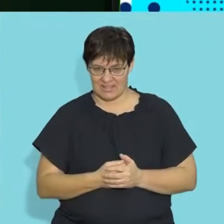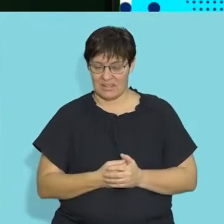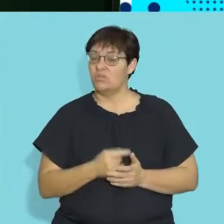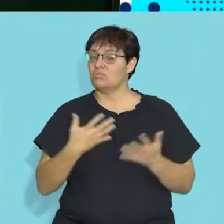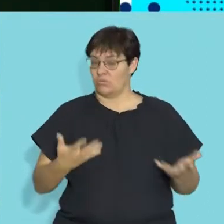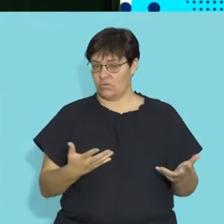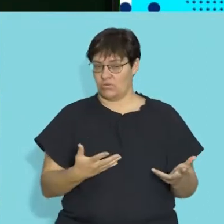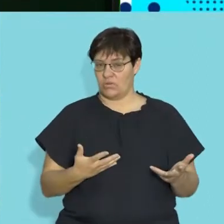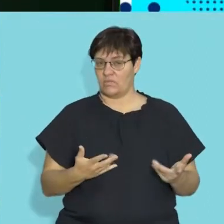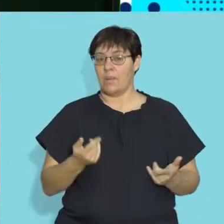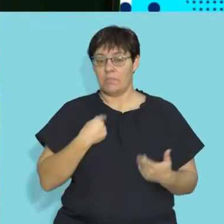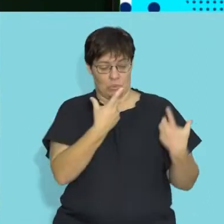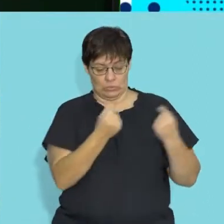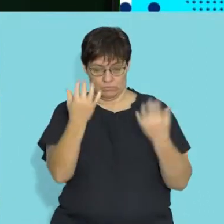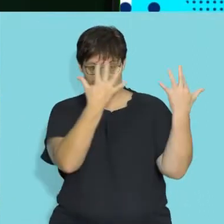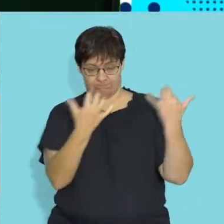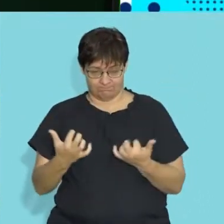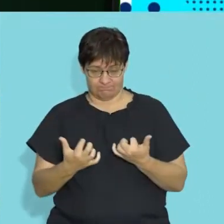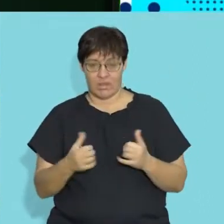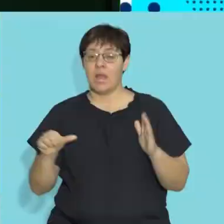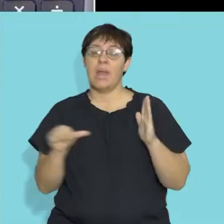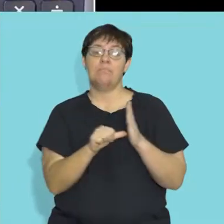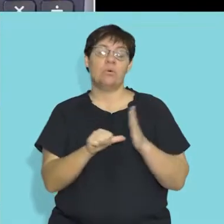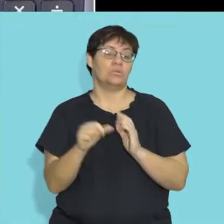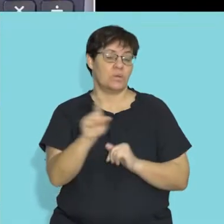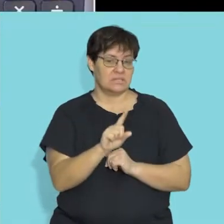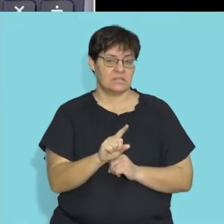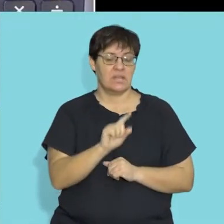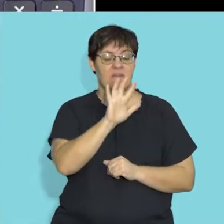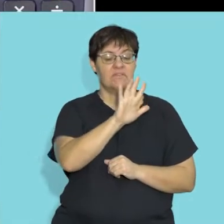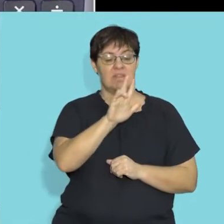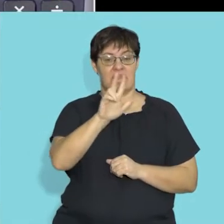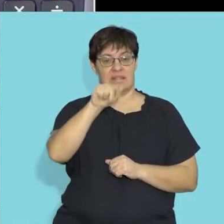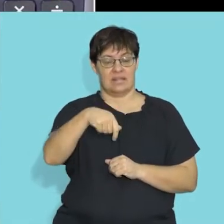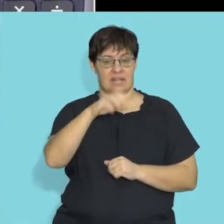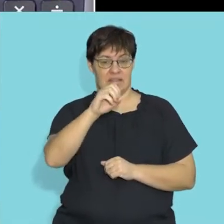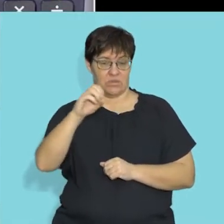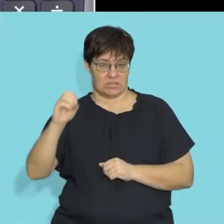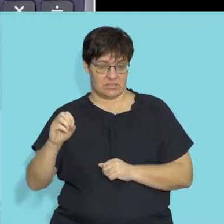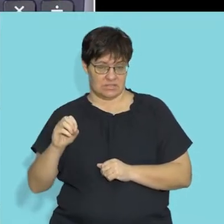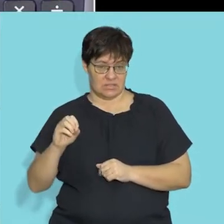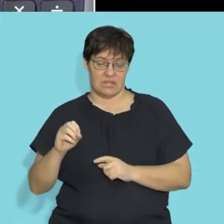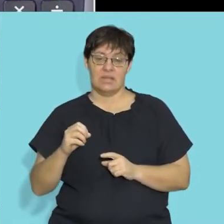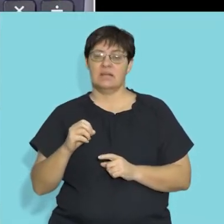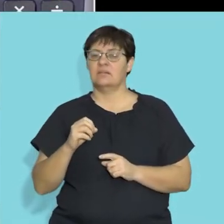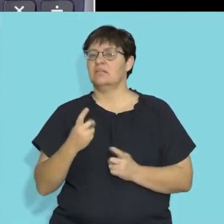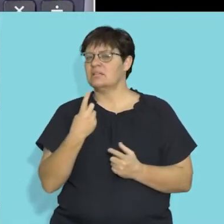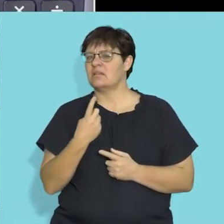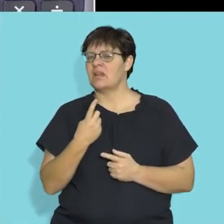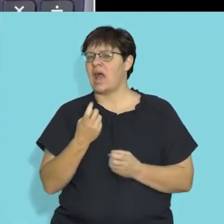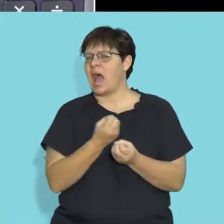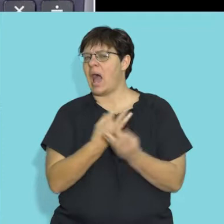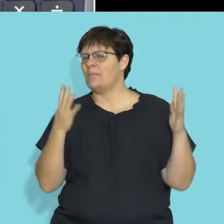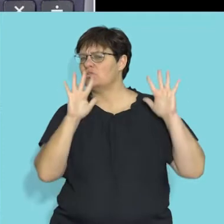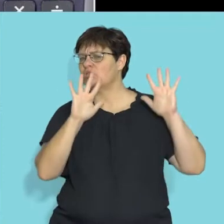payment. So obviously, when you're doing this calculation, important, you take your 58,000 times